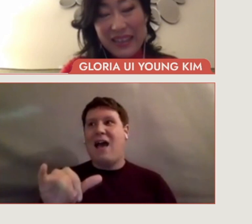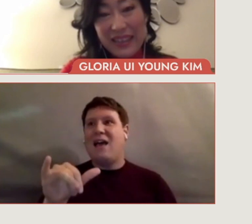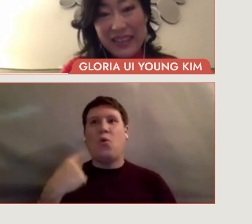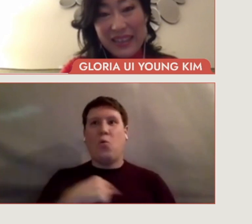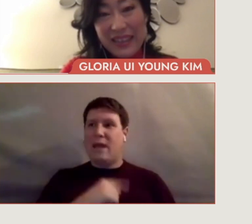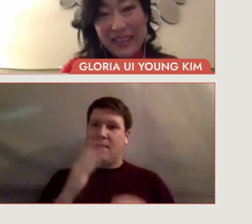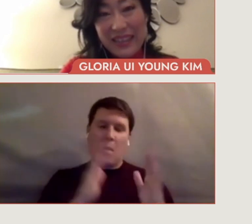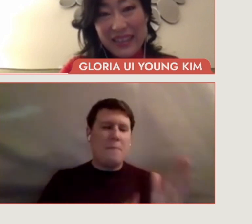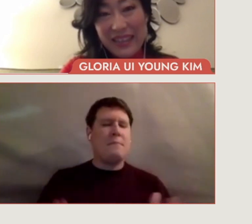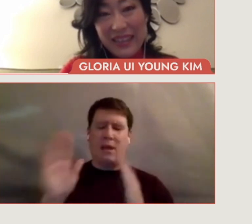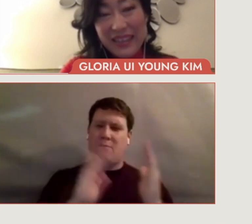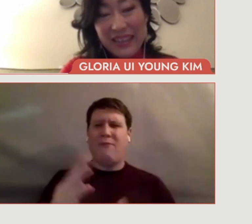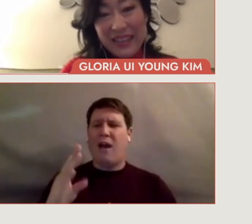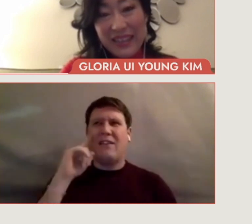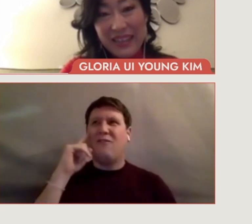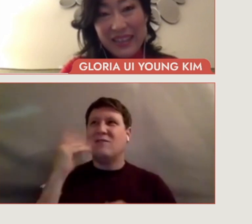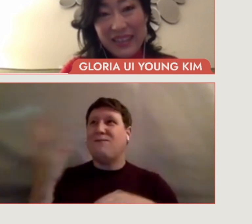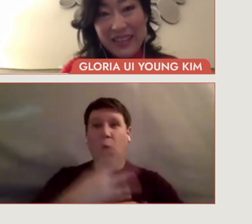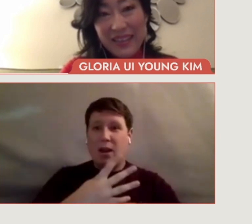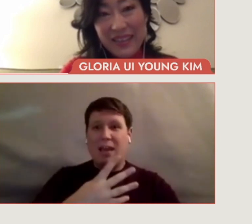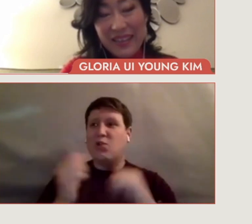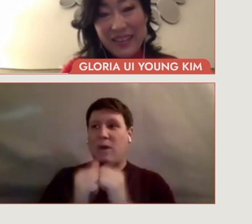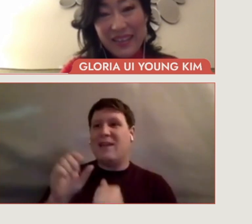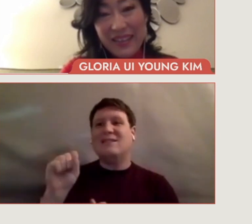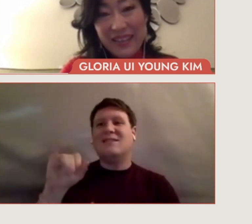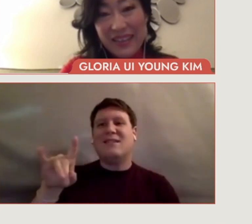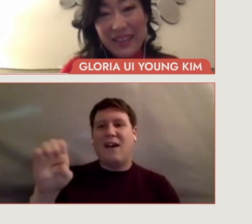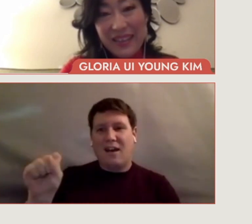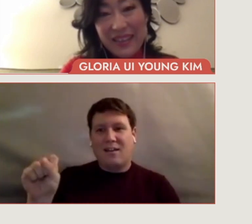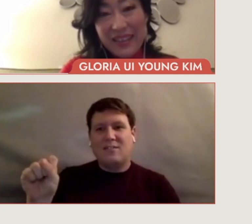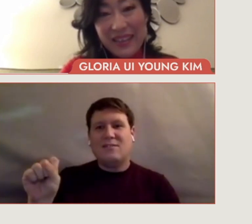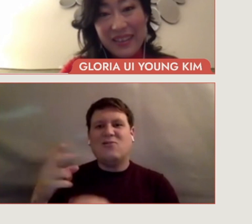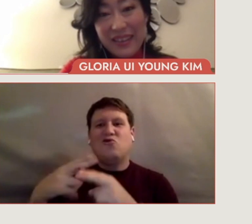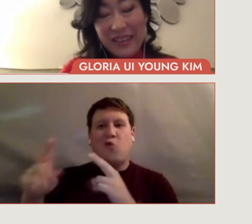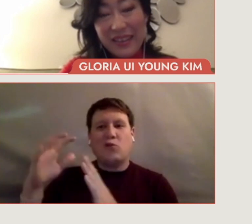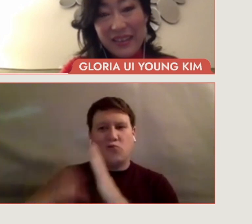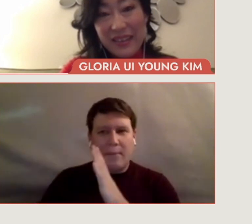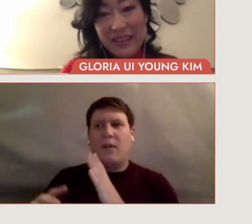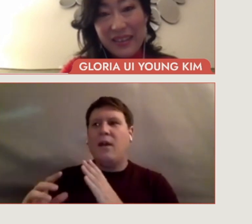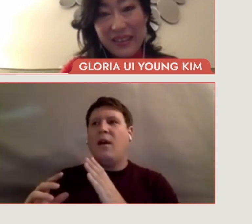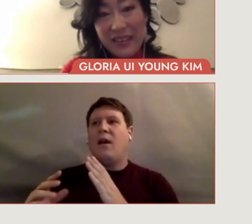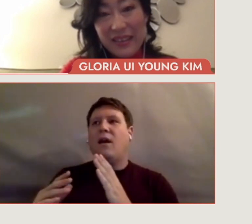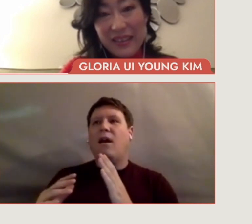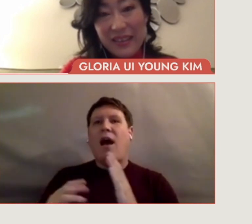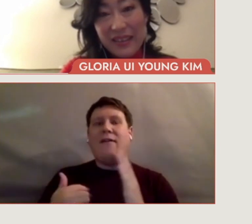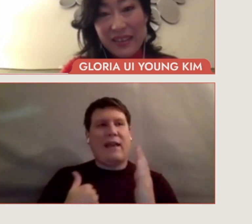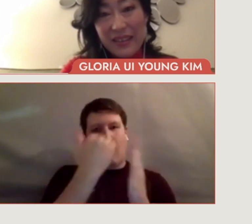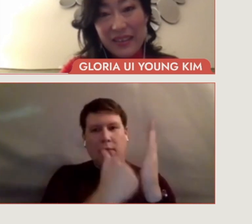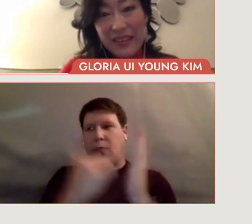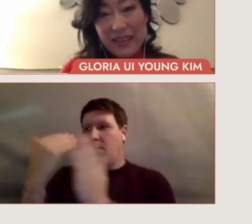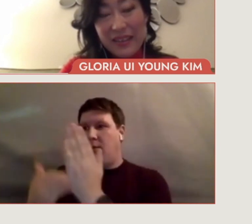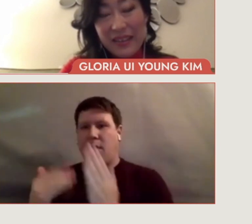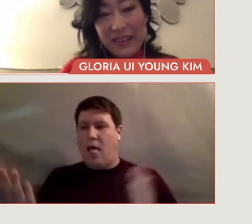audition with these two sides, which were both very challenging, but also really like a really great